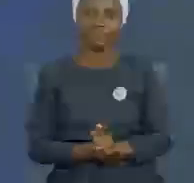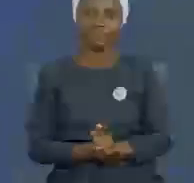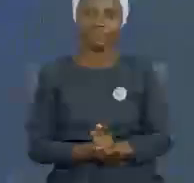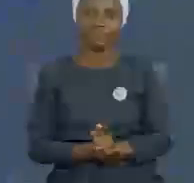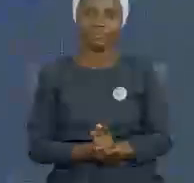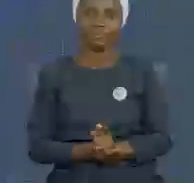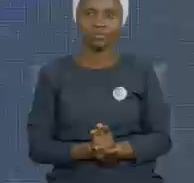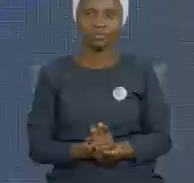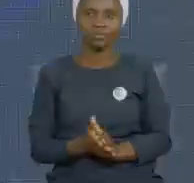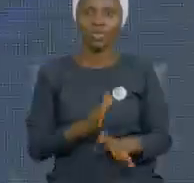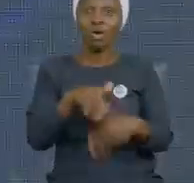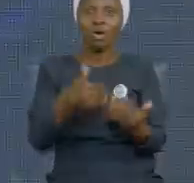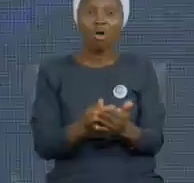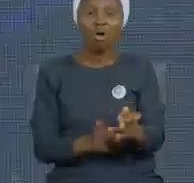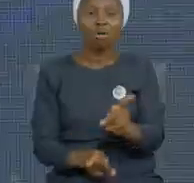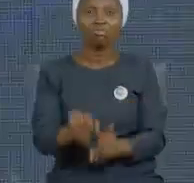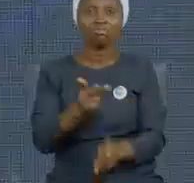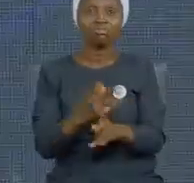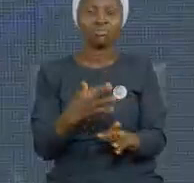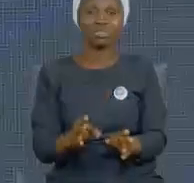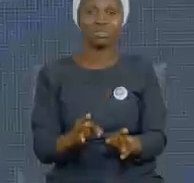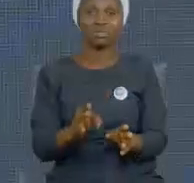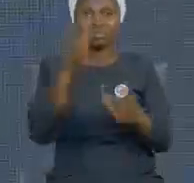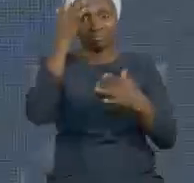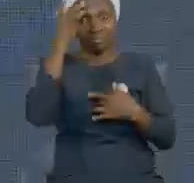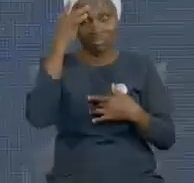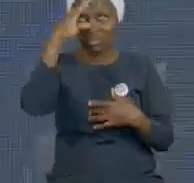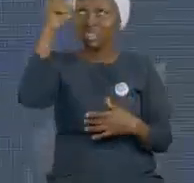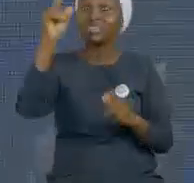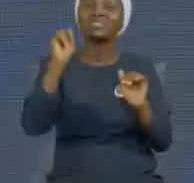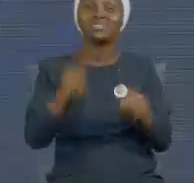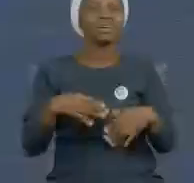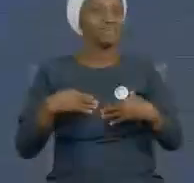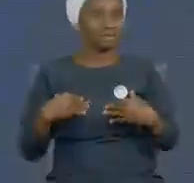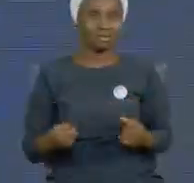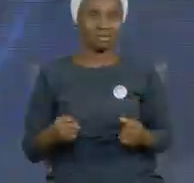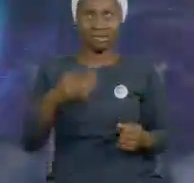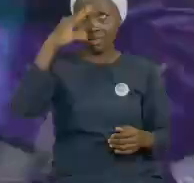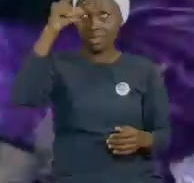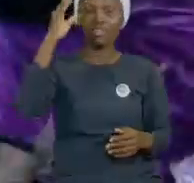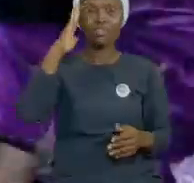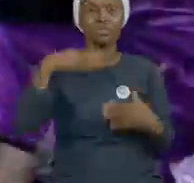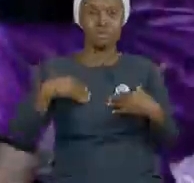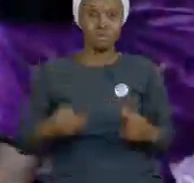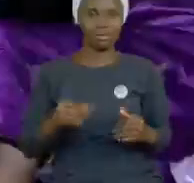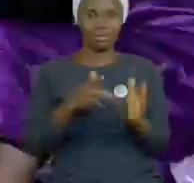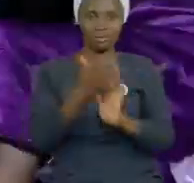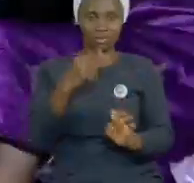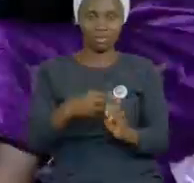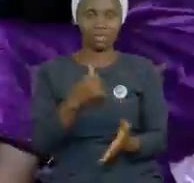All manner of sickness, all manner of disease, he can heal, he will heal.